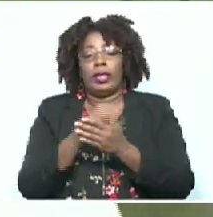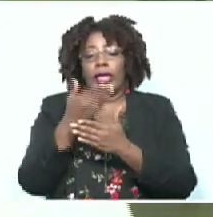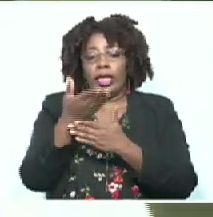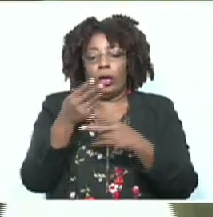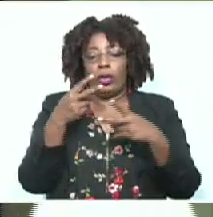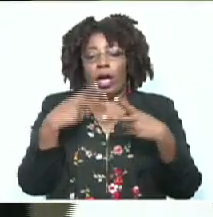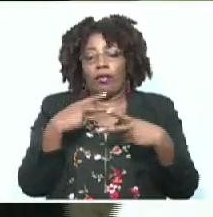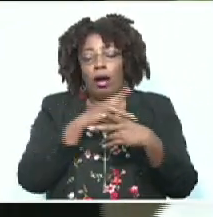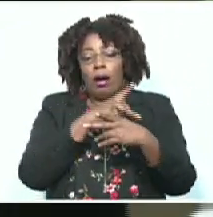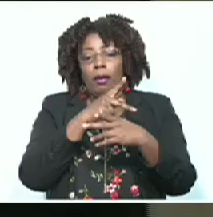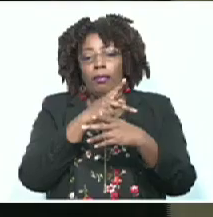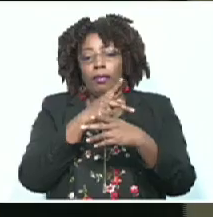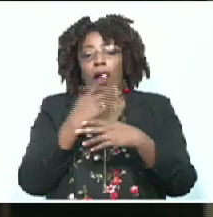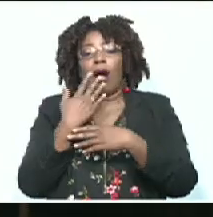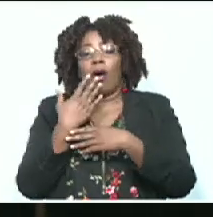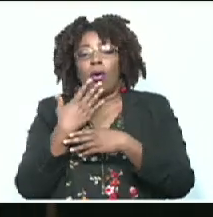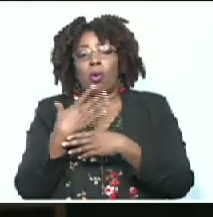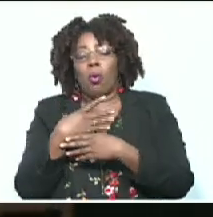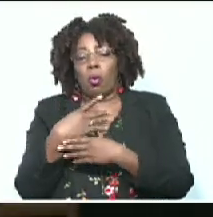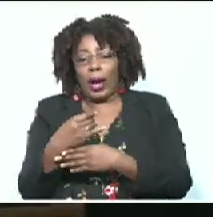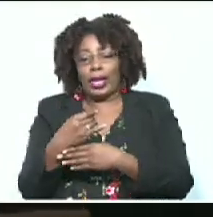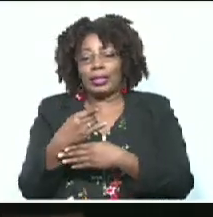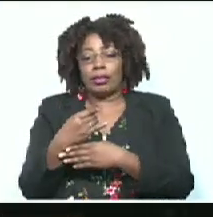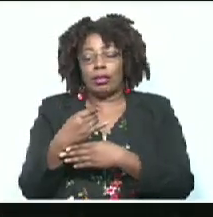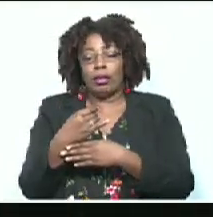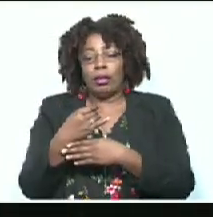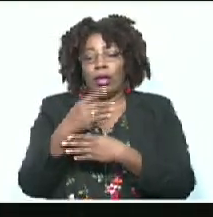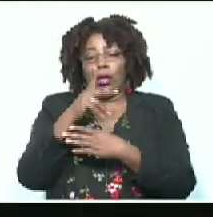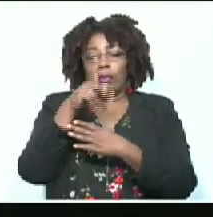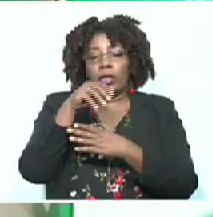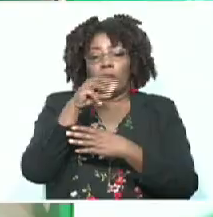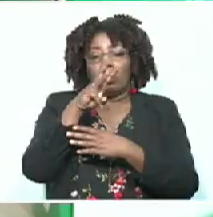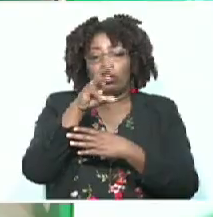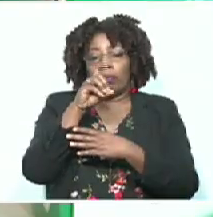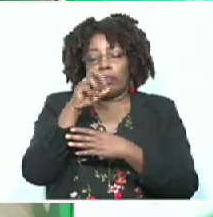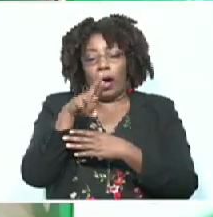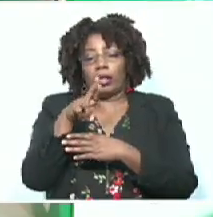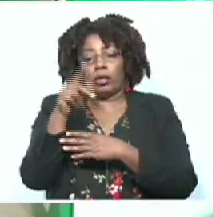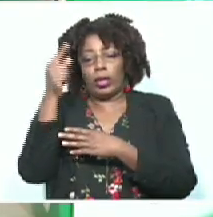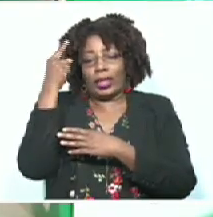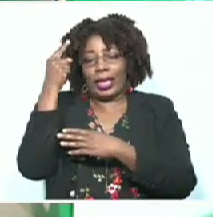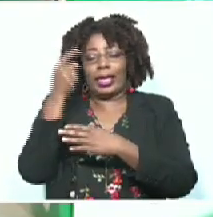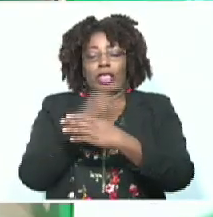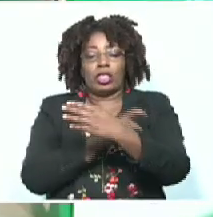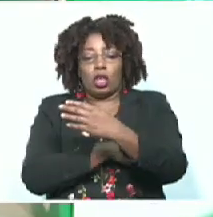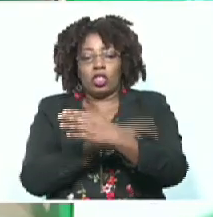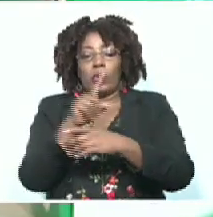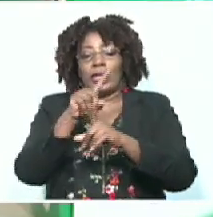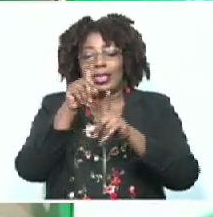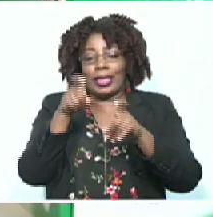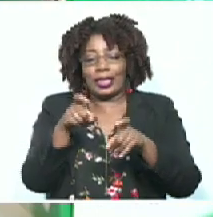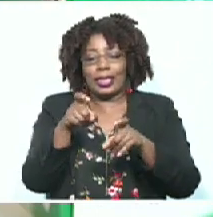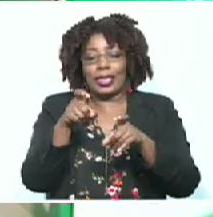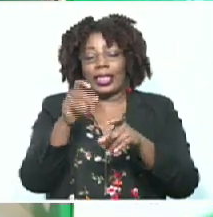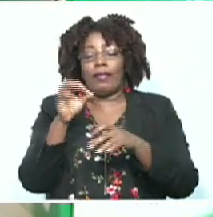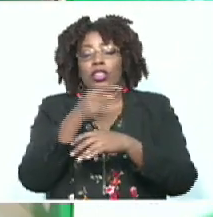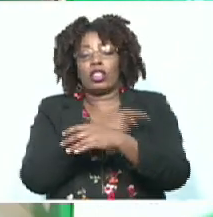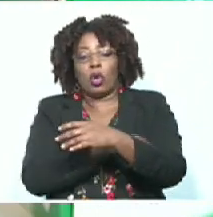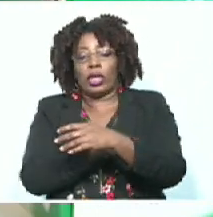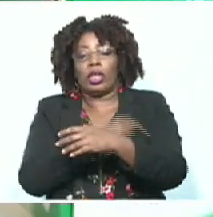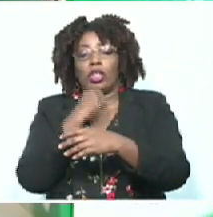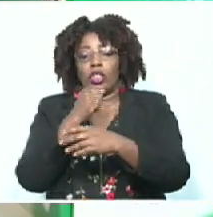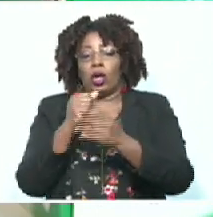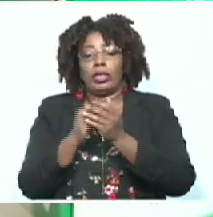a white powdered sample that we believe to be cocaine. Now we want to confirm whether it's possibly cocaine or not. If this